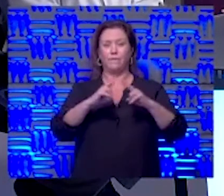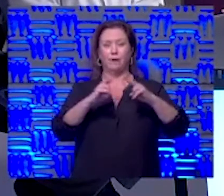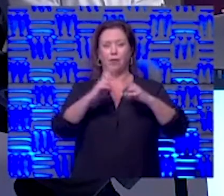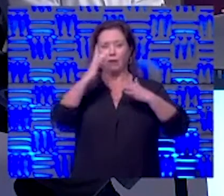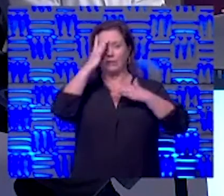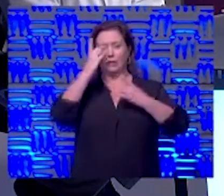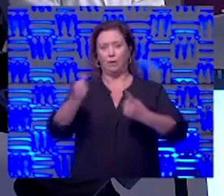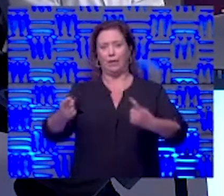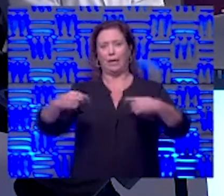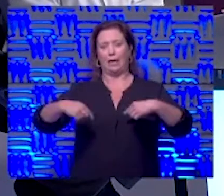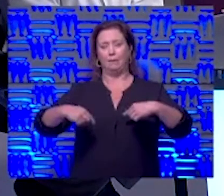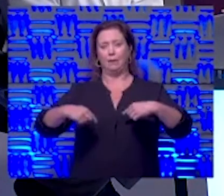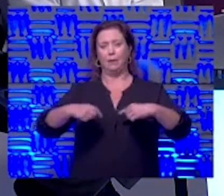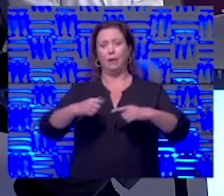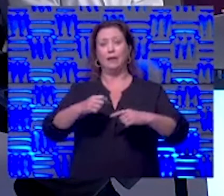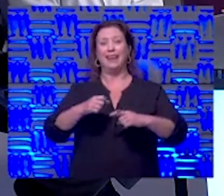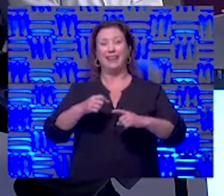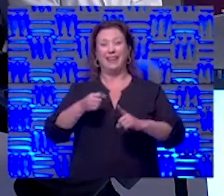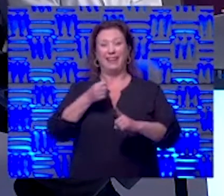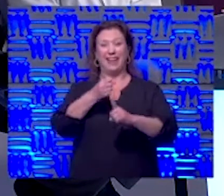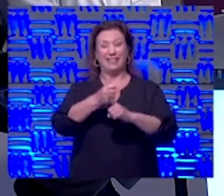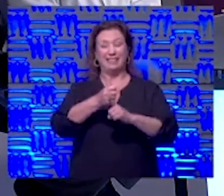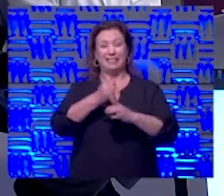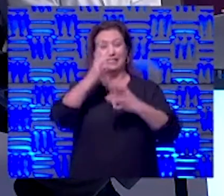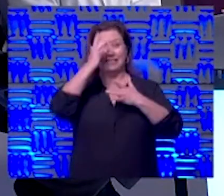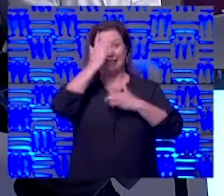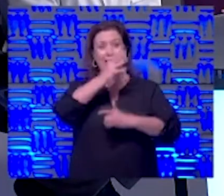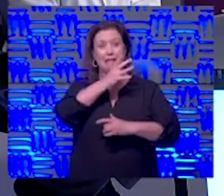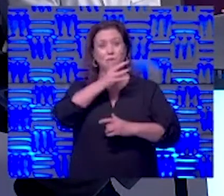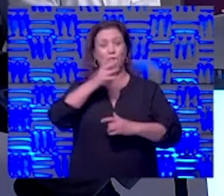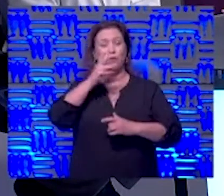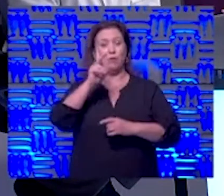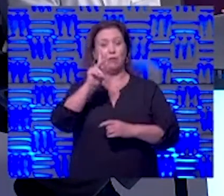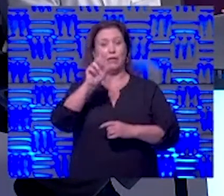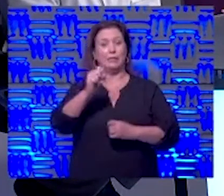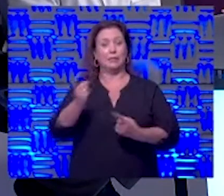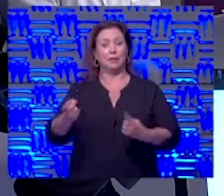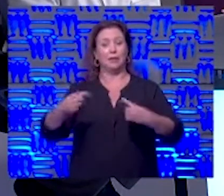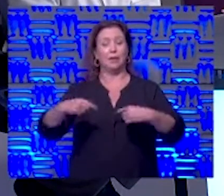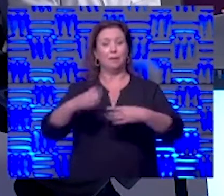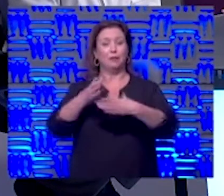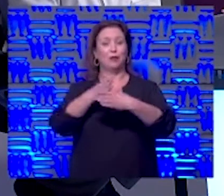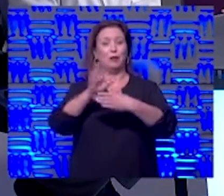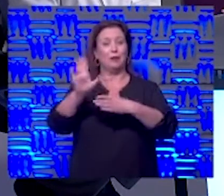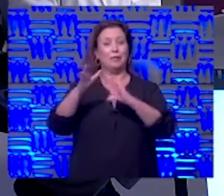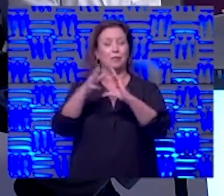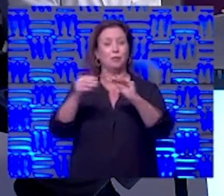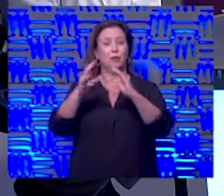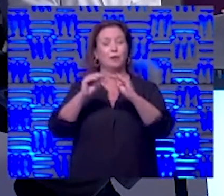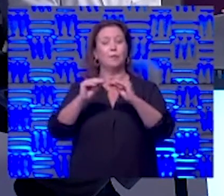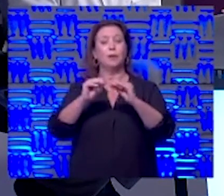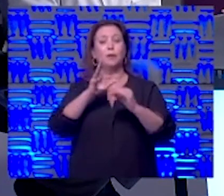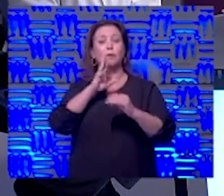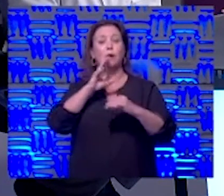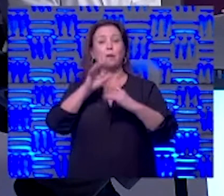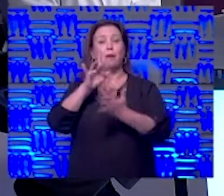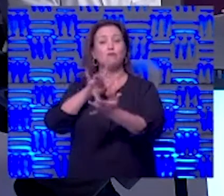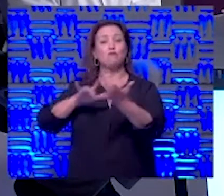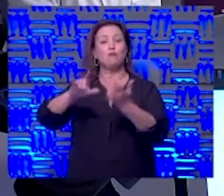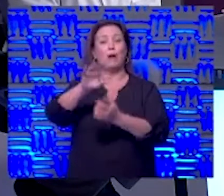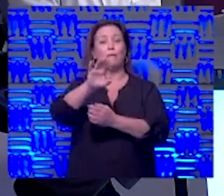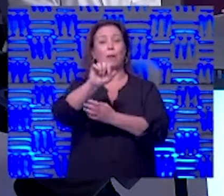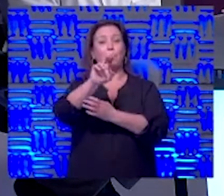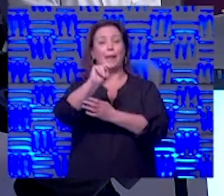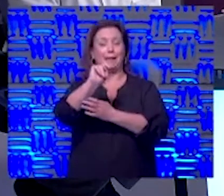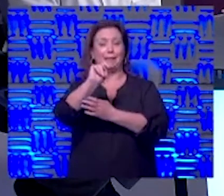came to us. He got it in rural Kansas, and he's going to come and share his story. We're also going to talk about travel bans next week, how